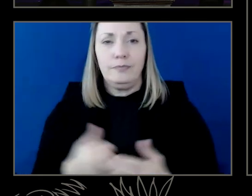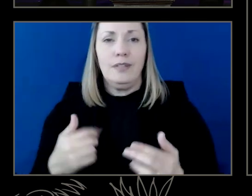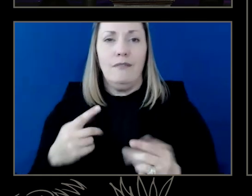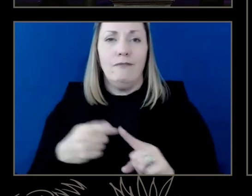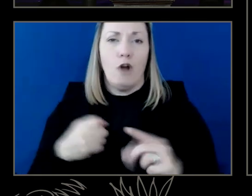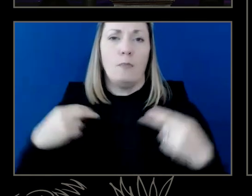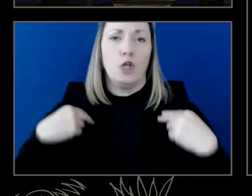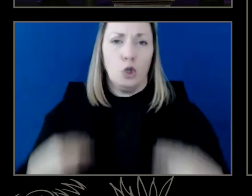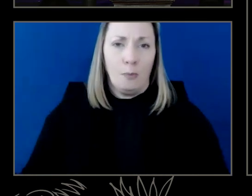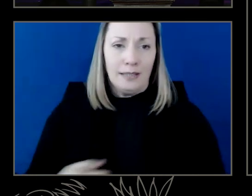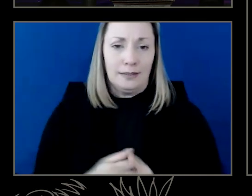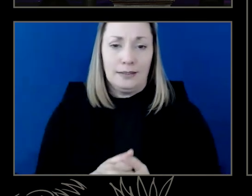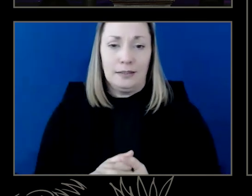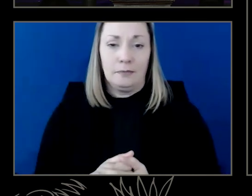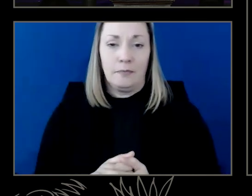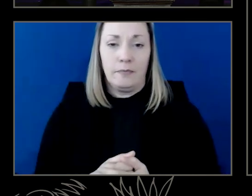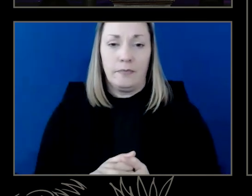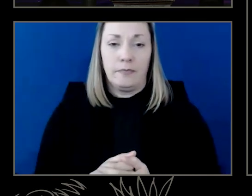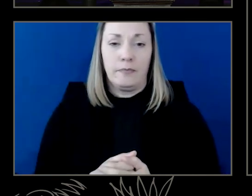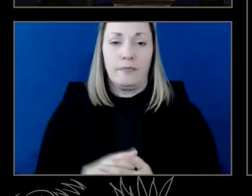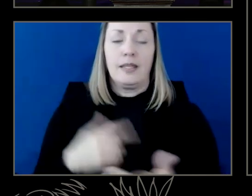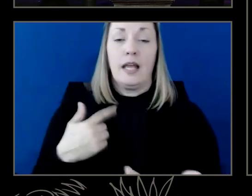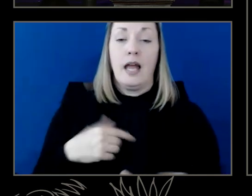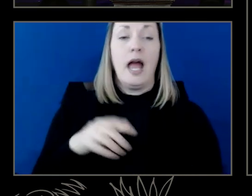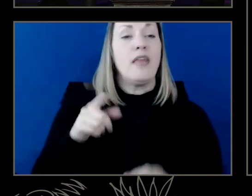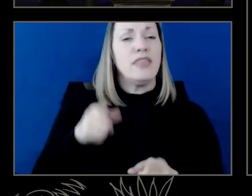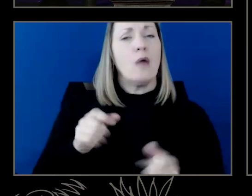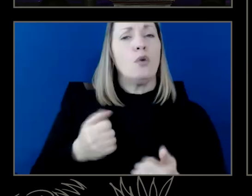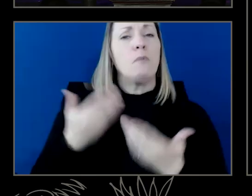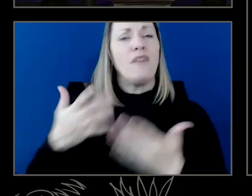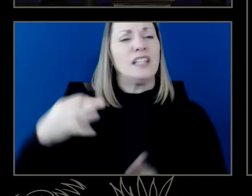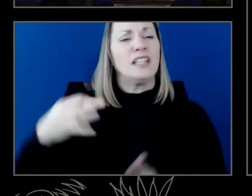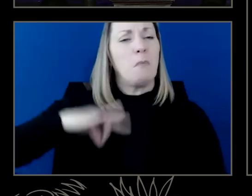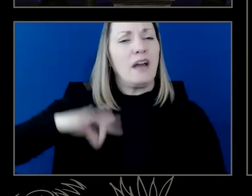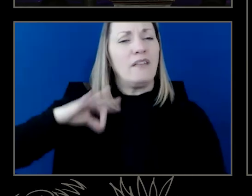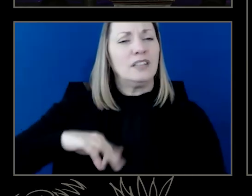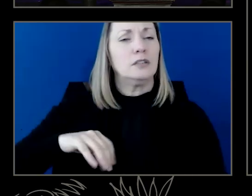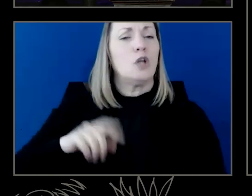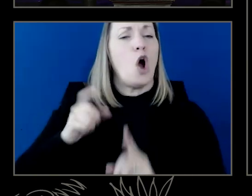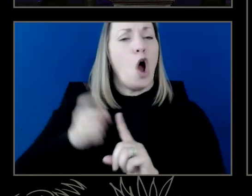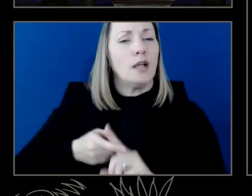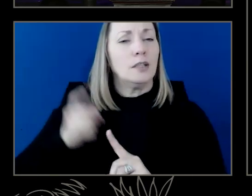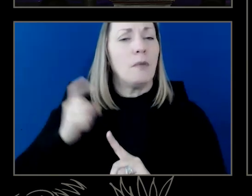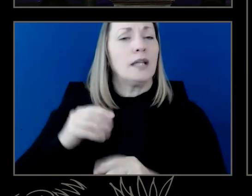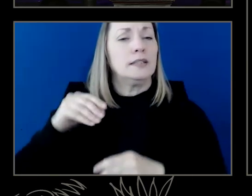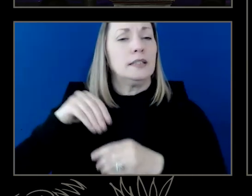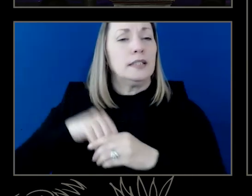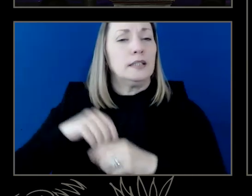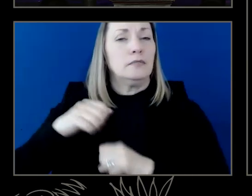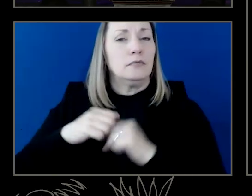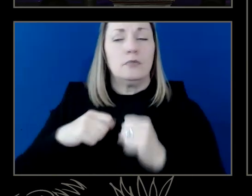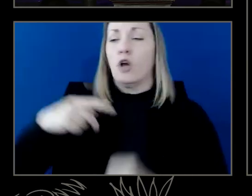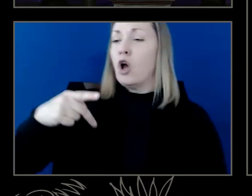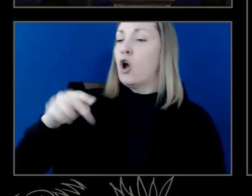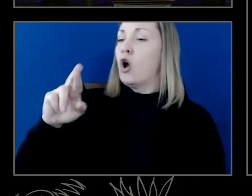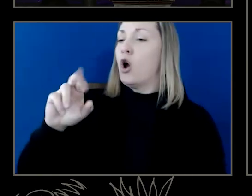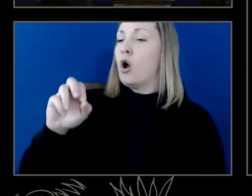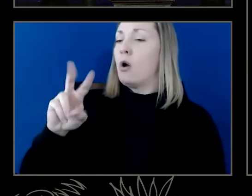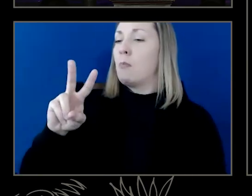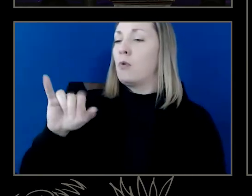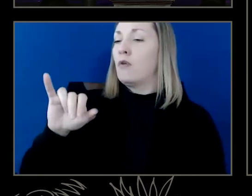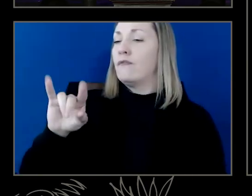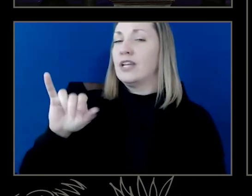EIC gives us some really powerful benefits. The first one is automate provisioning. So you are not